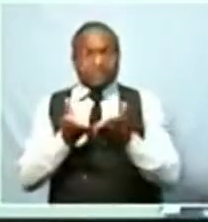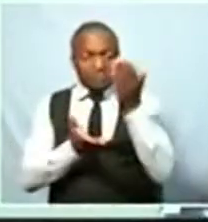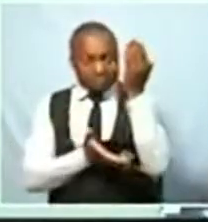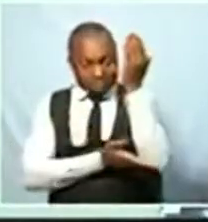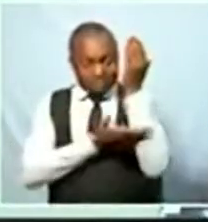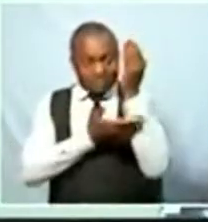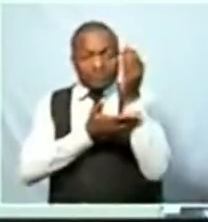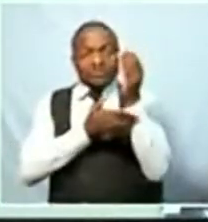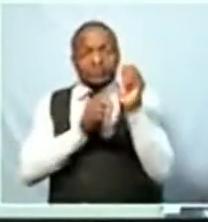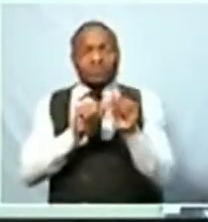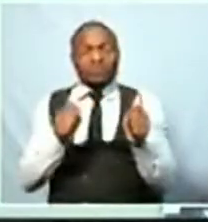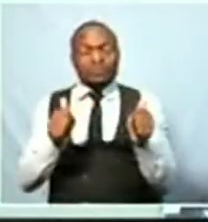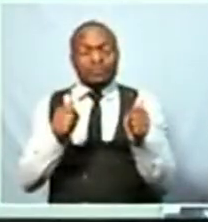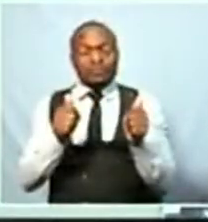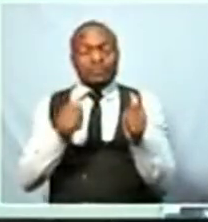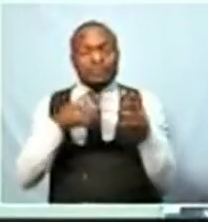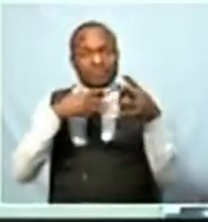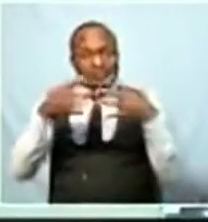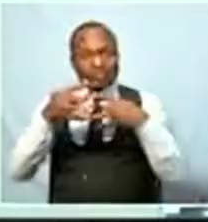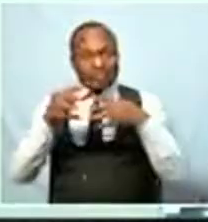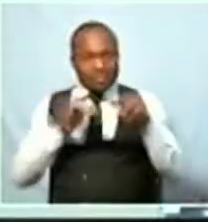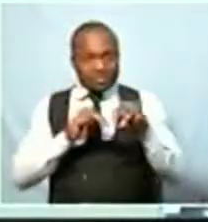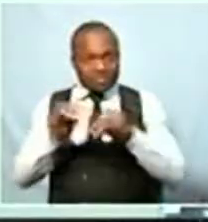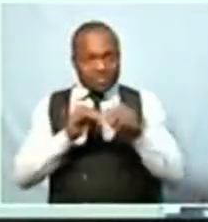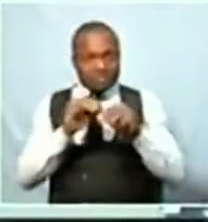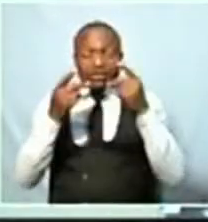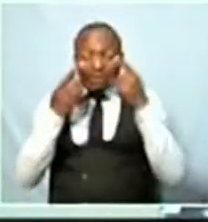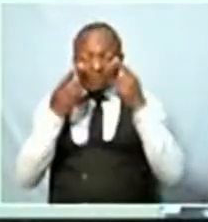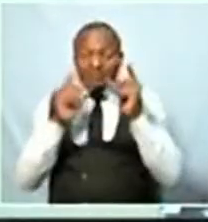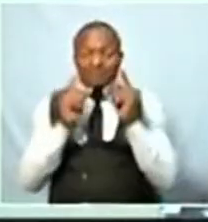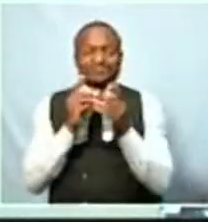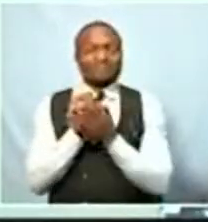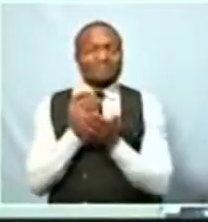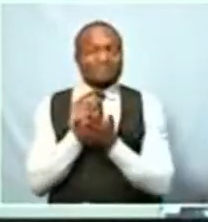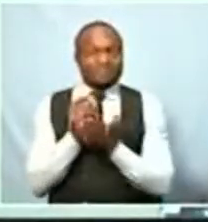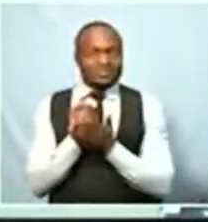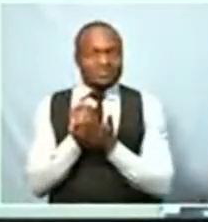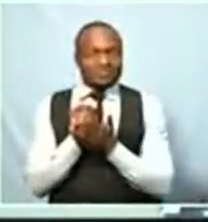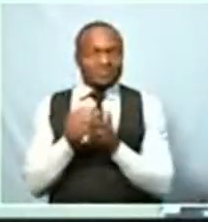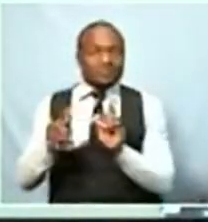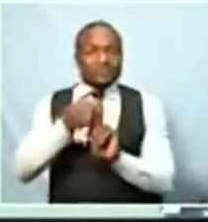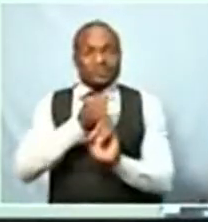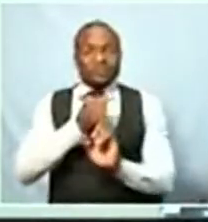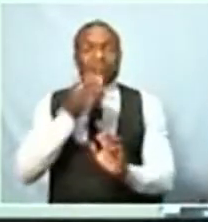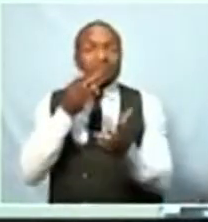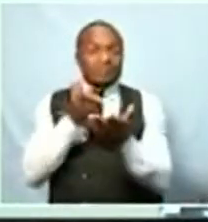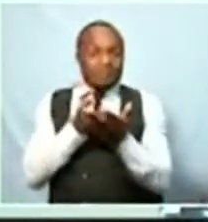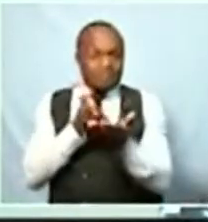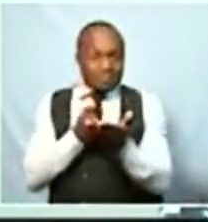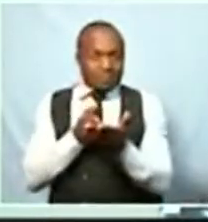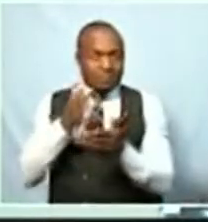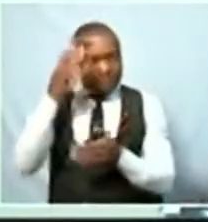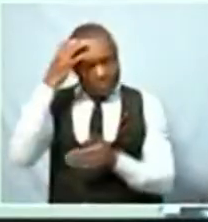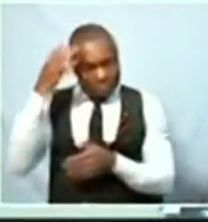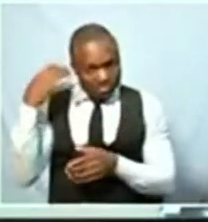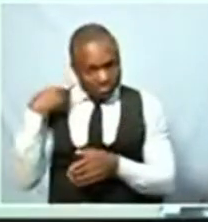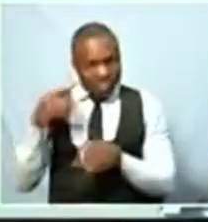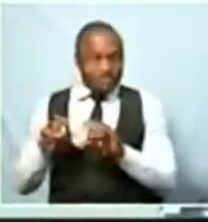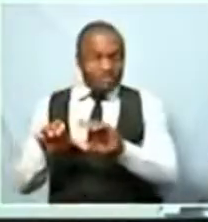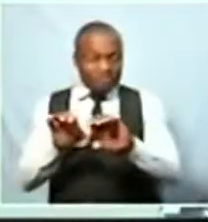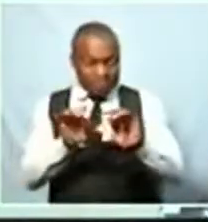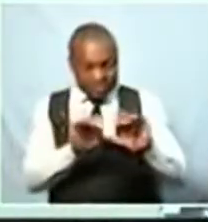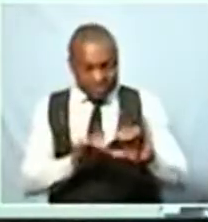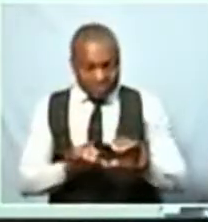accountability and transparency in the management of public resources. To attain this objective, the office conducts